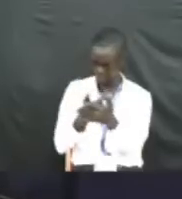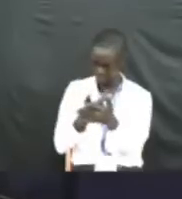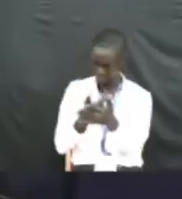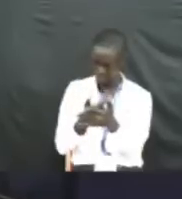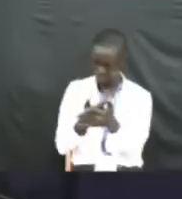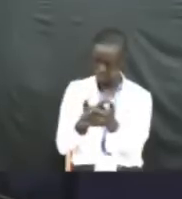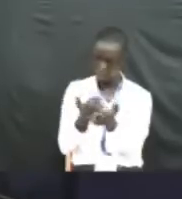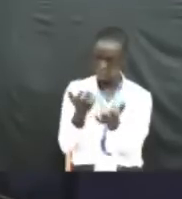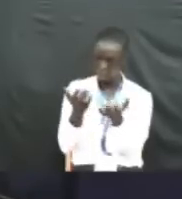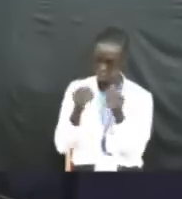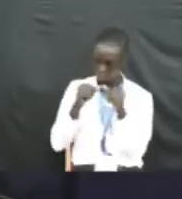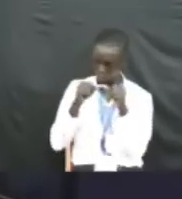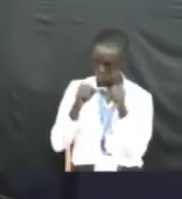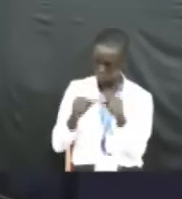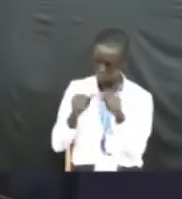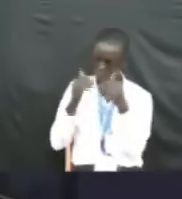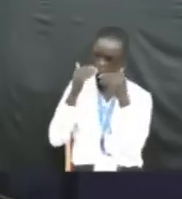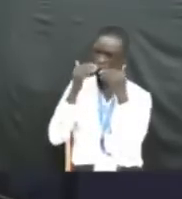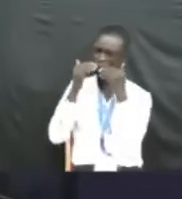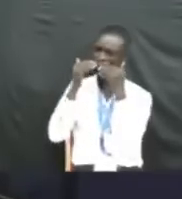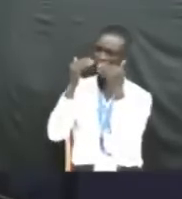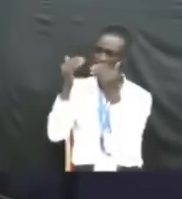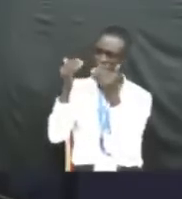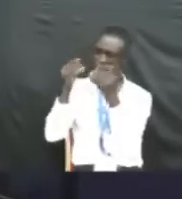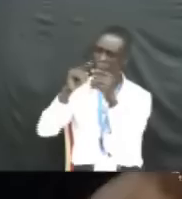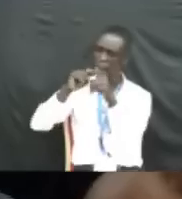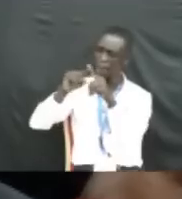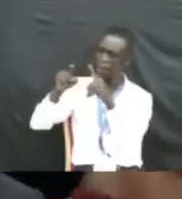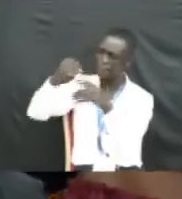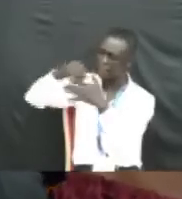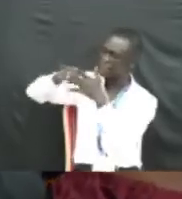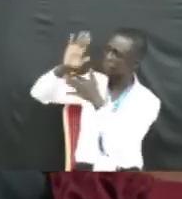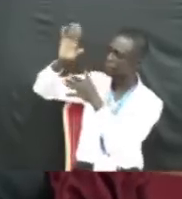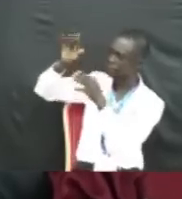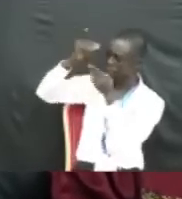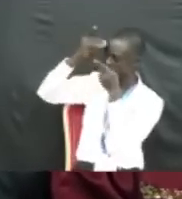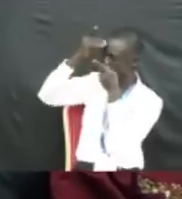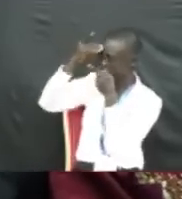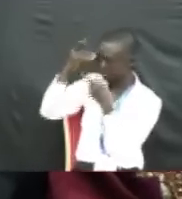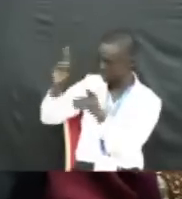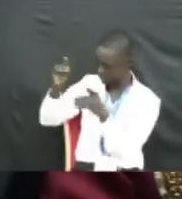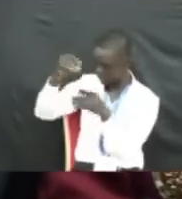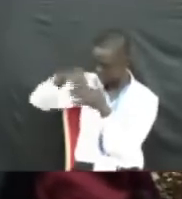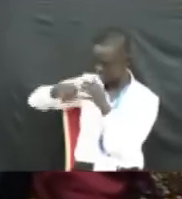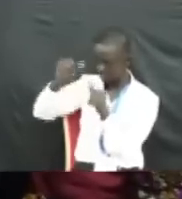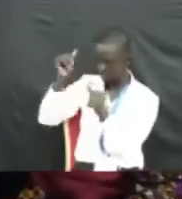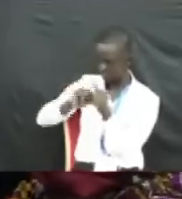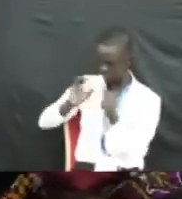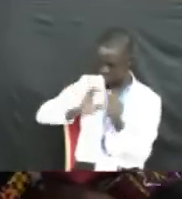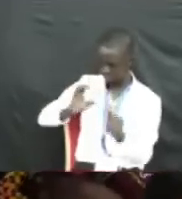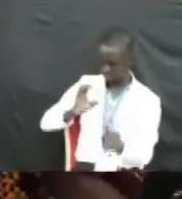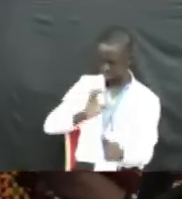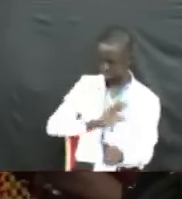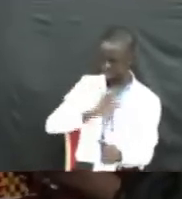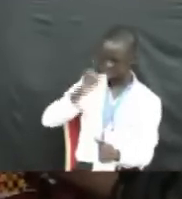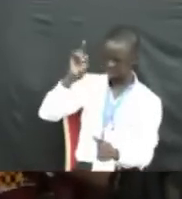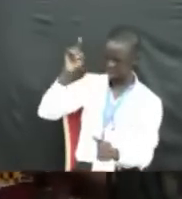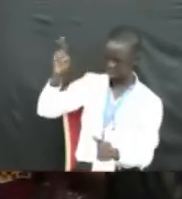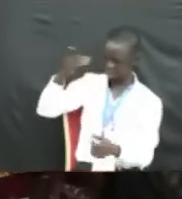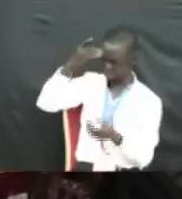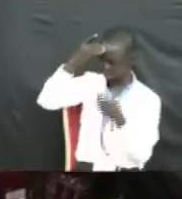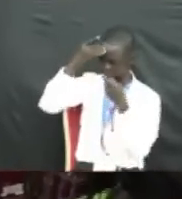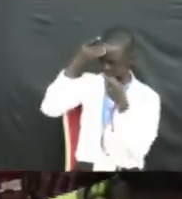we I want to thank you that in your own decision and determined council, you determined the